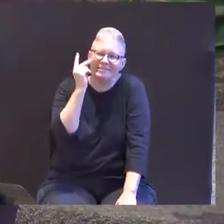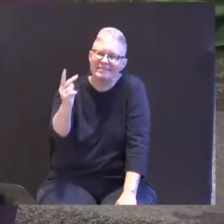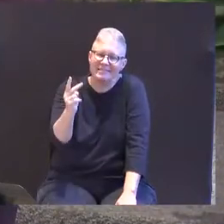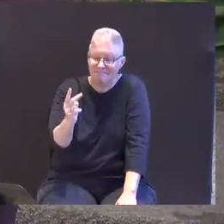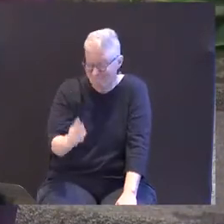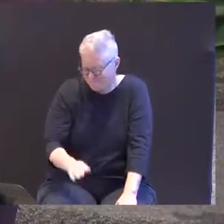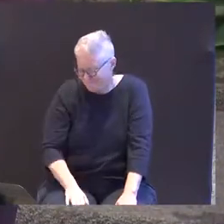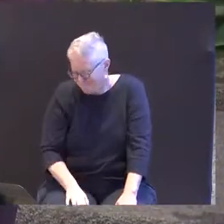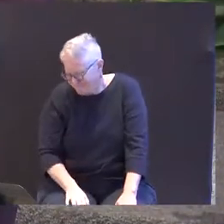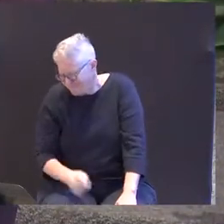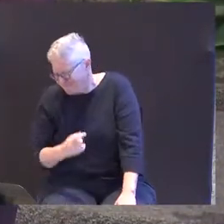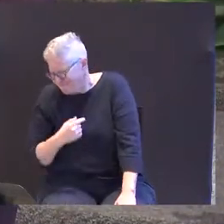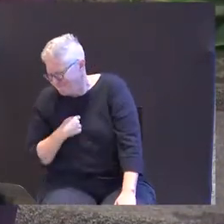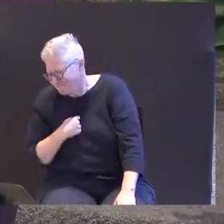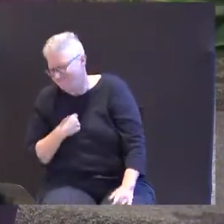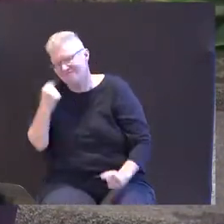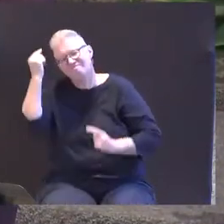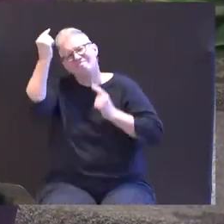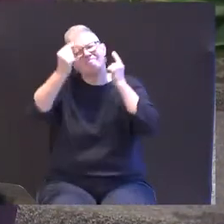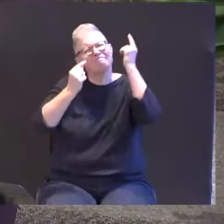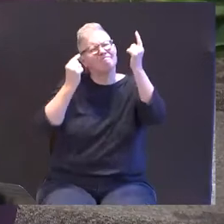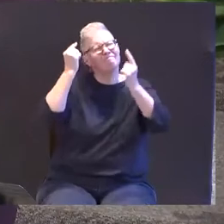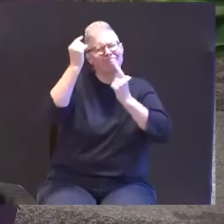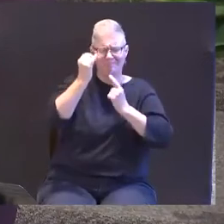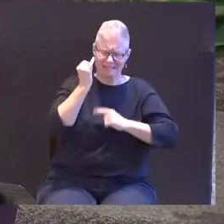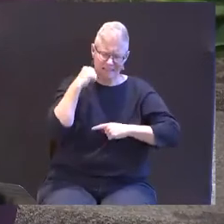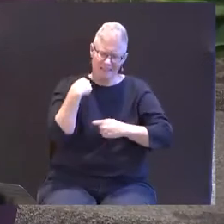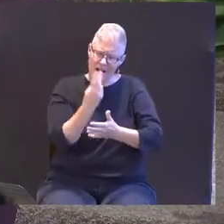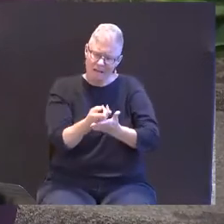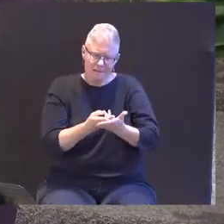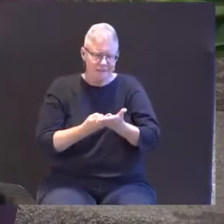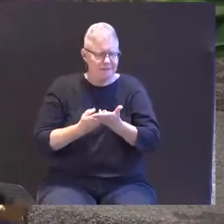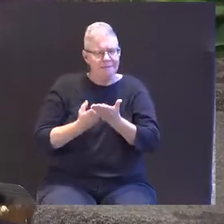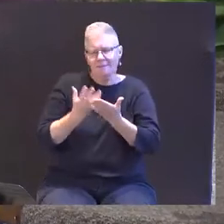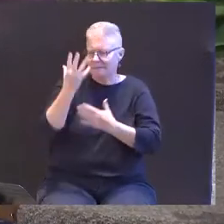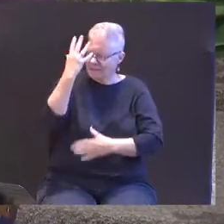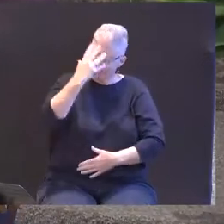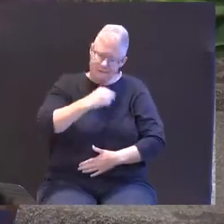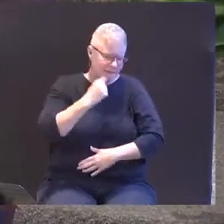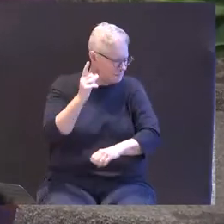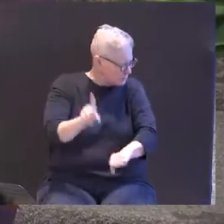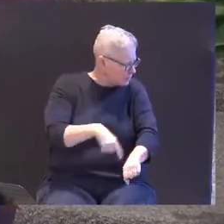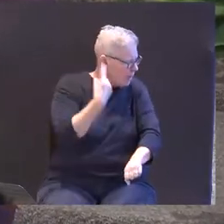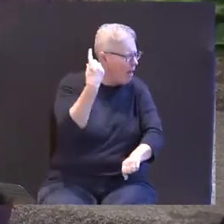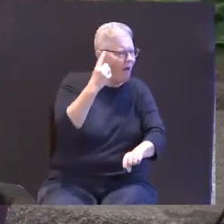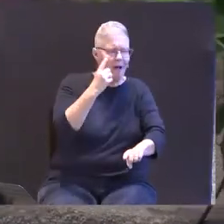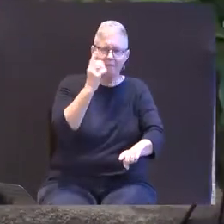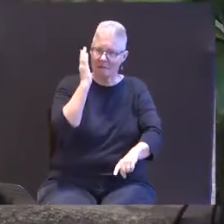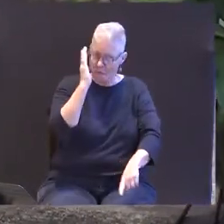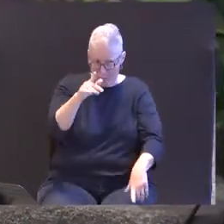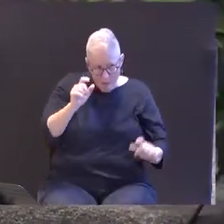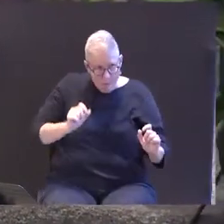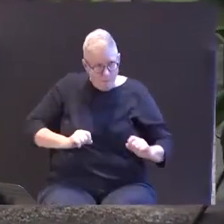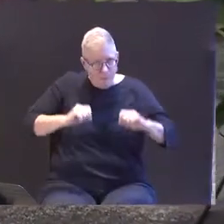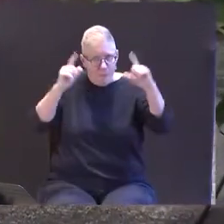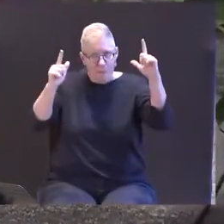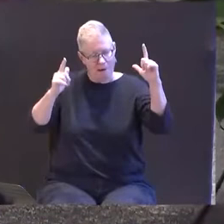I keep on wondering if I sleep too long, but I always wake up the same old